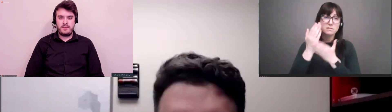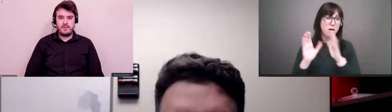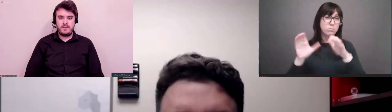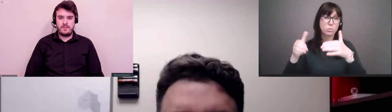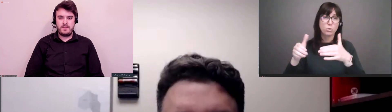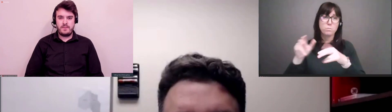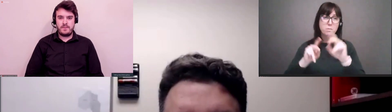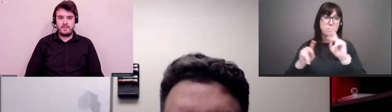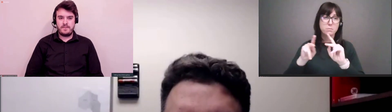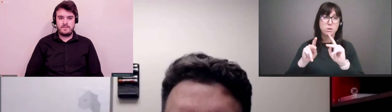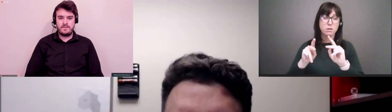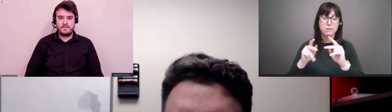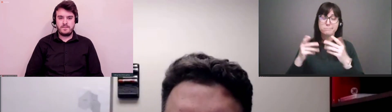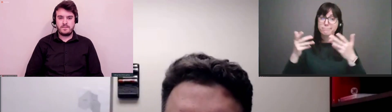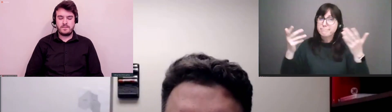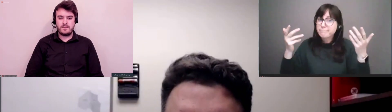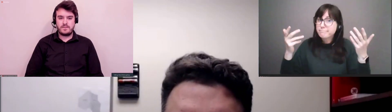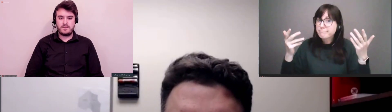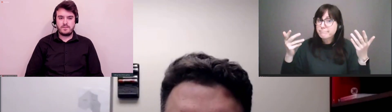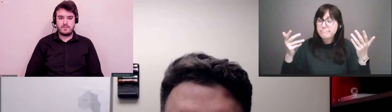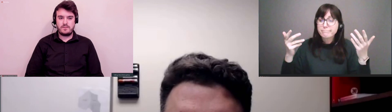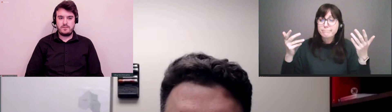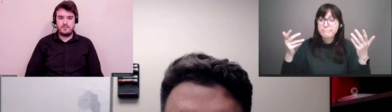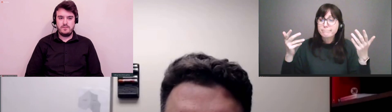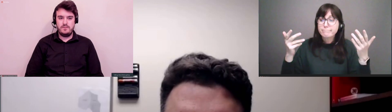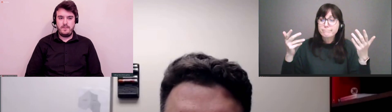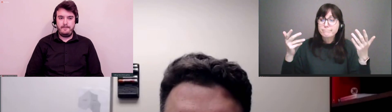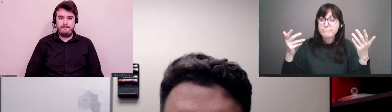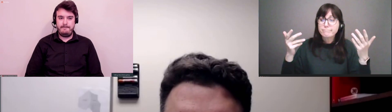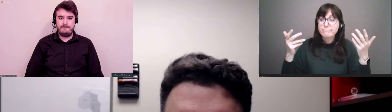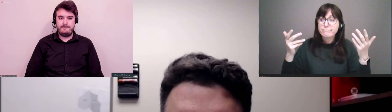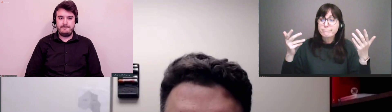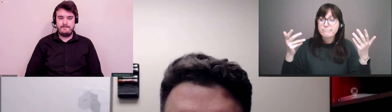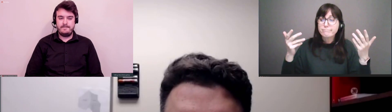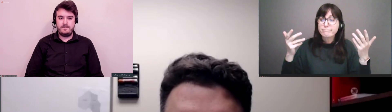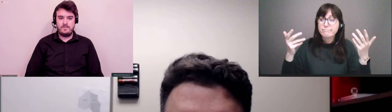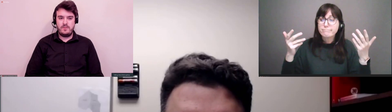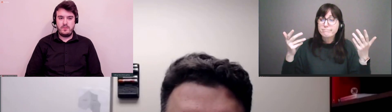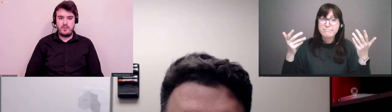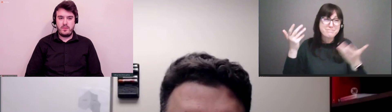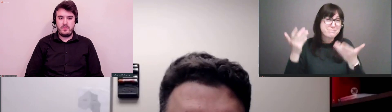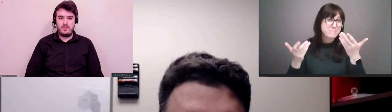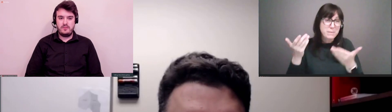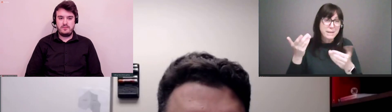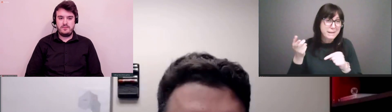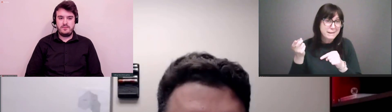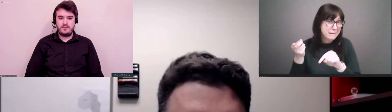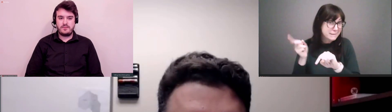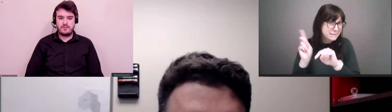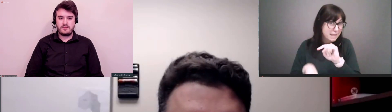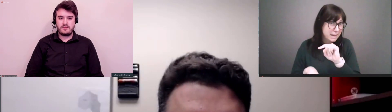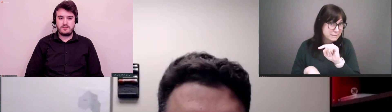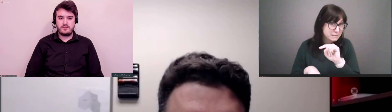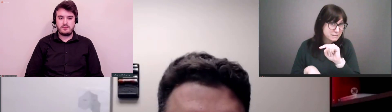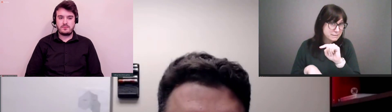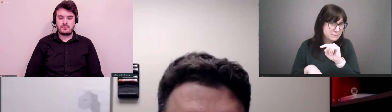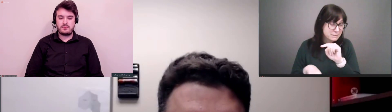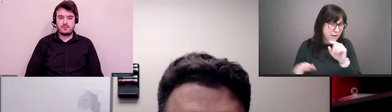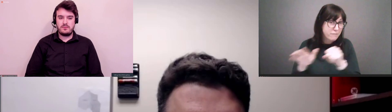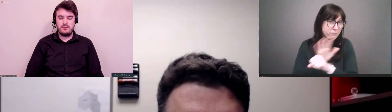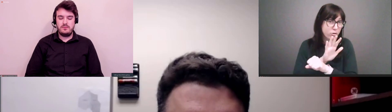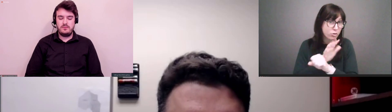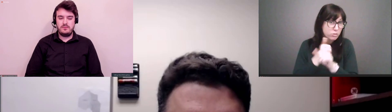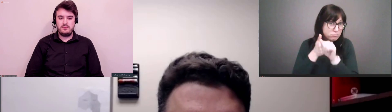for whatever reason, are not able to fully